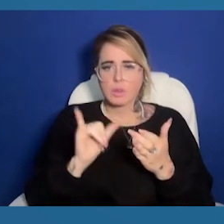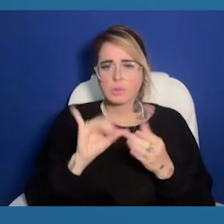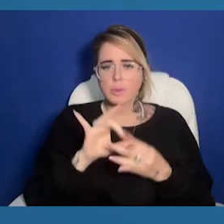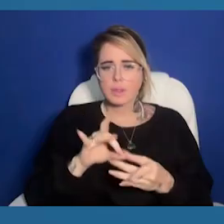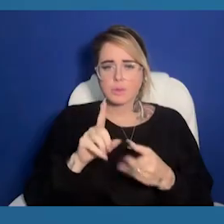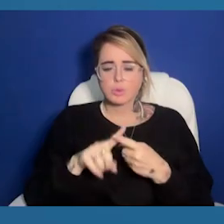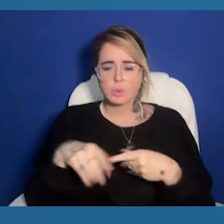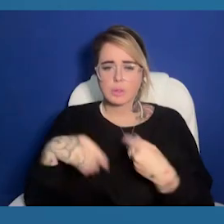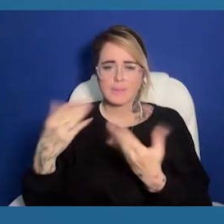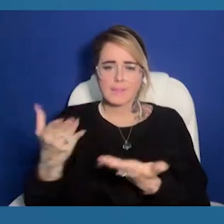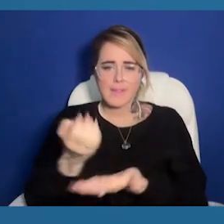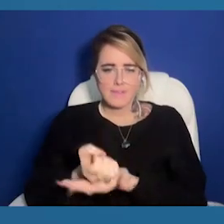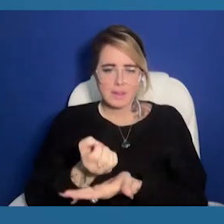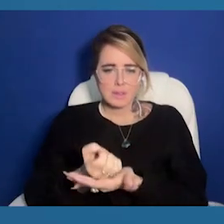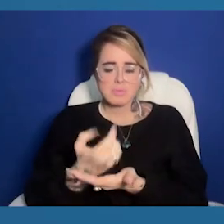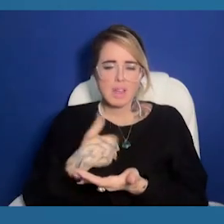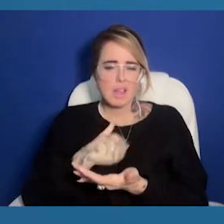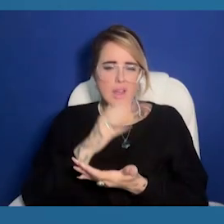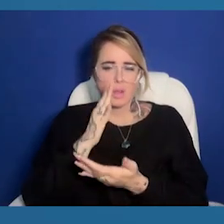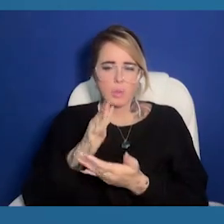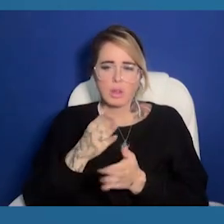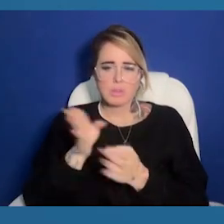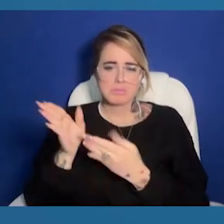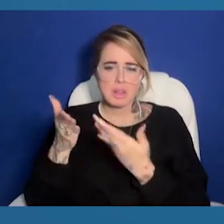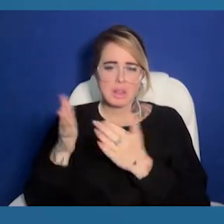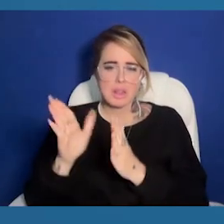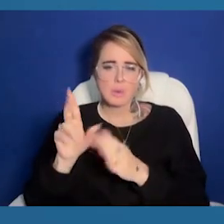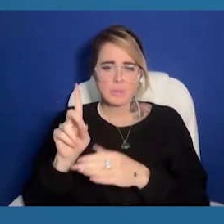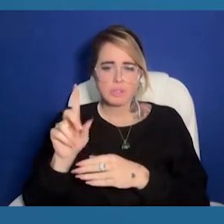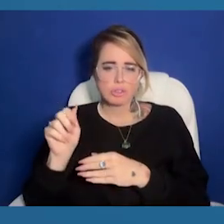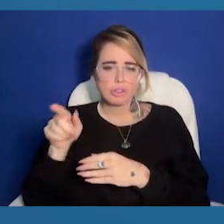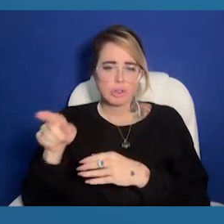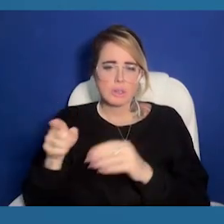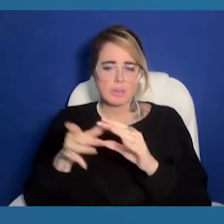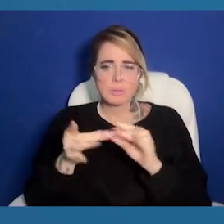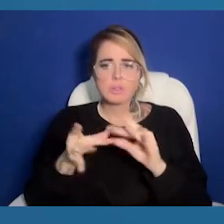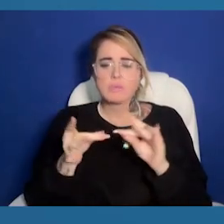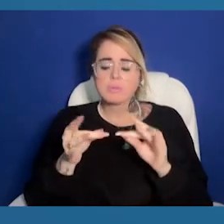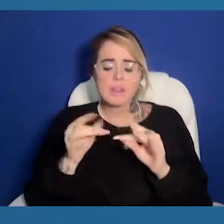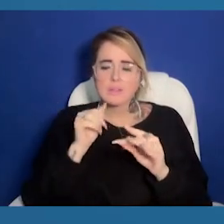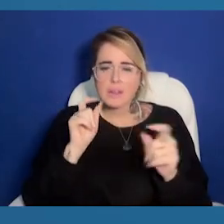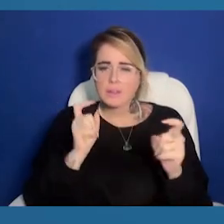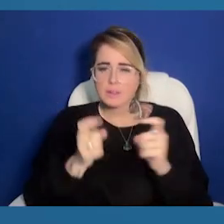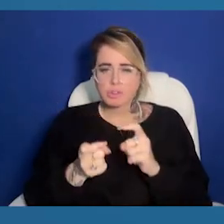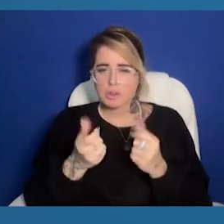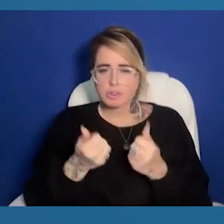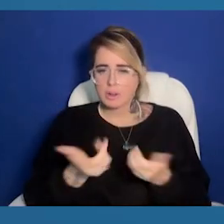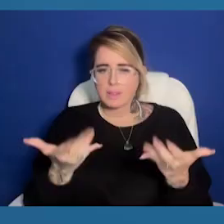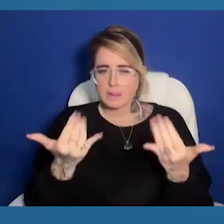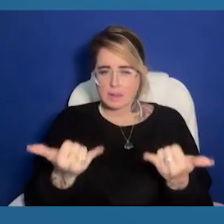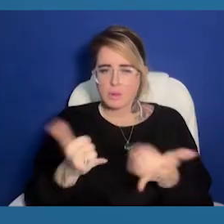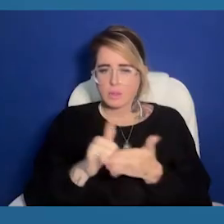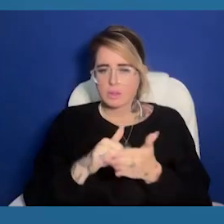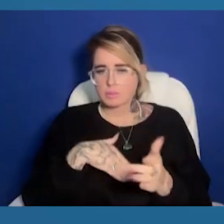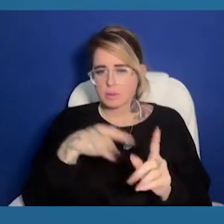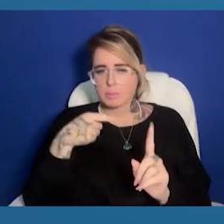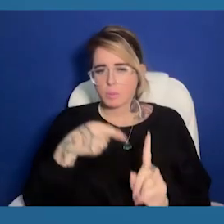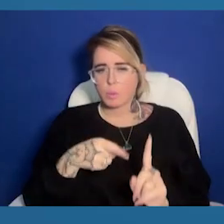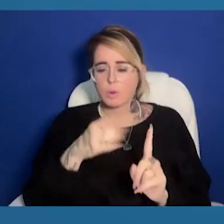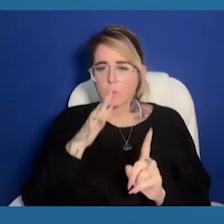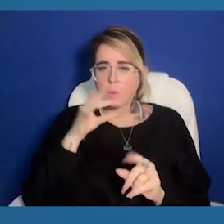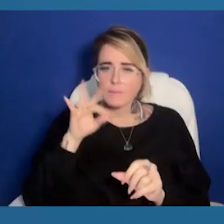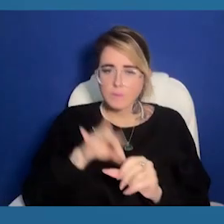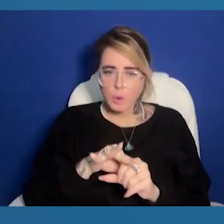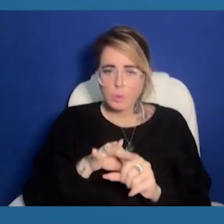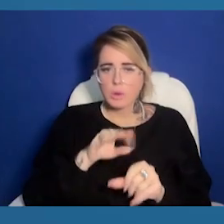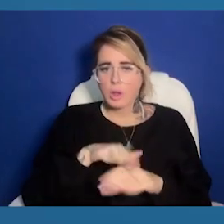But I will defer to a district attorney who helped. It is not going to change at this point, is my message. It's going to be voted on. It will not